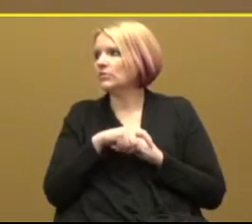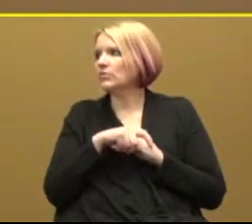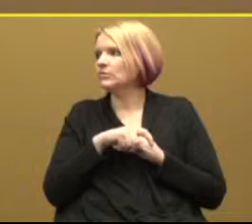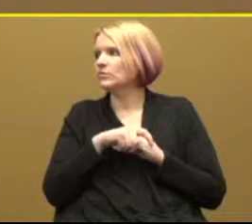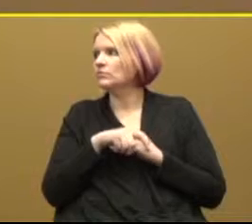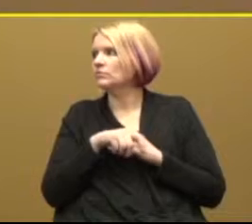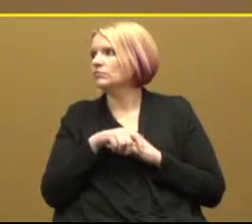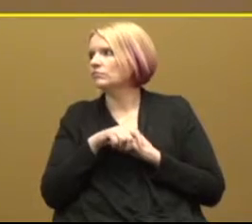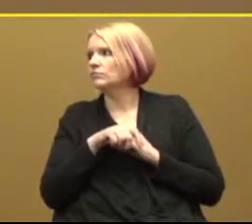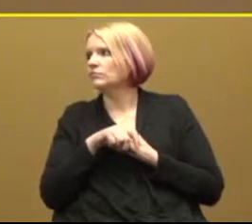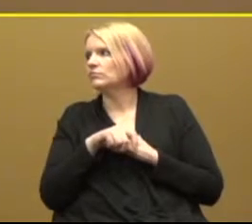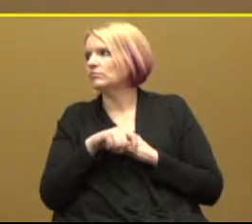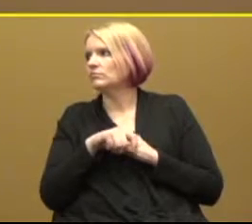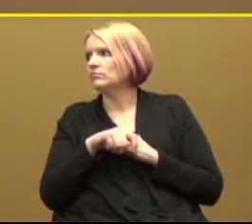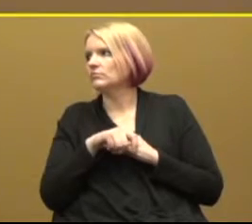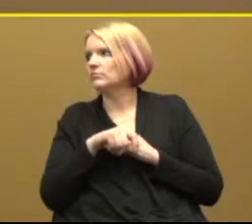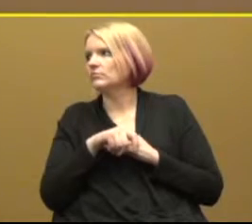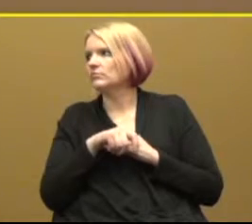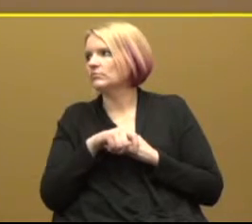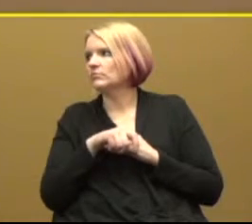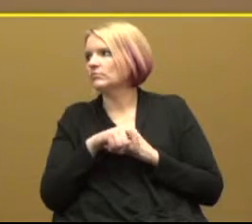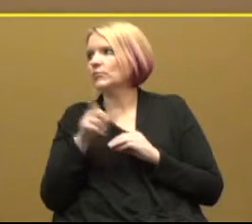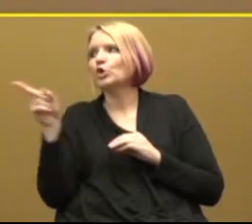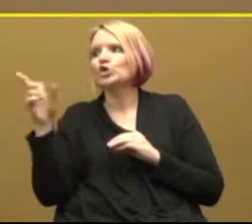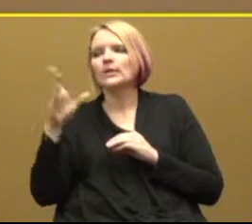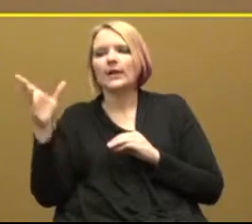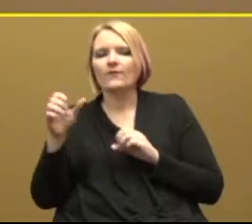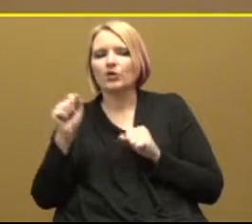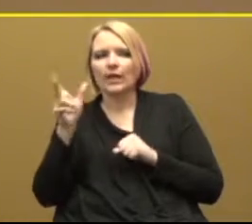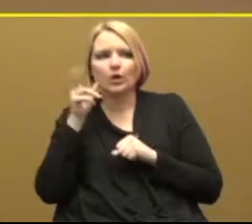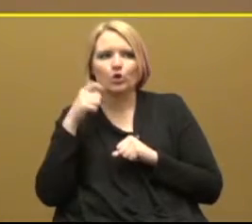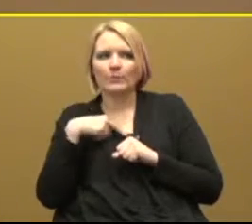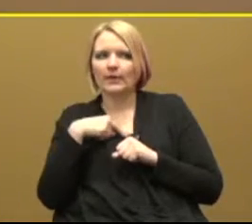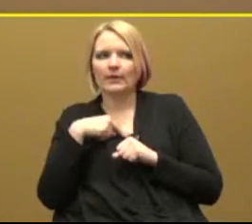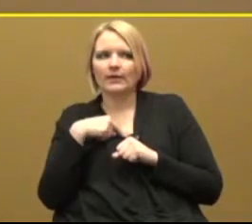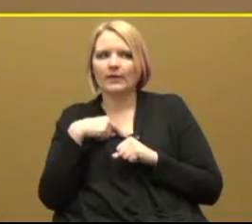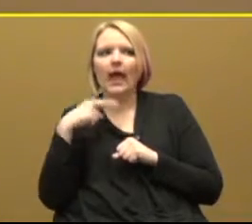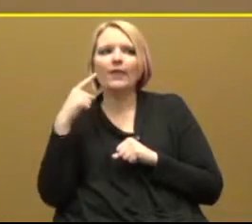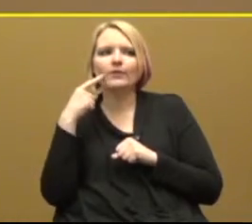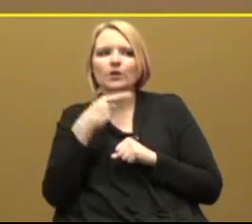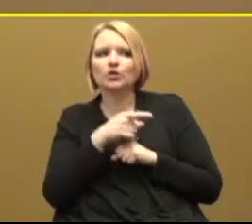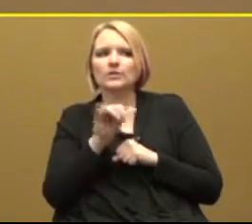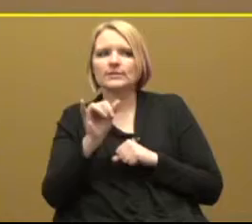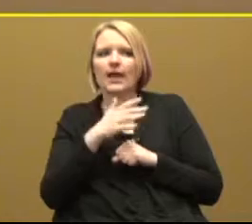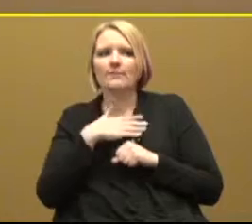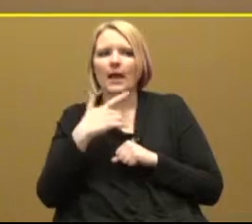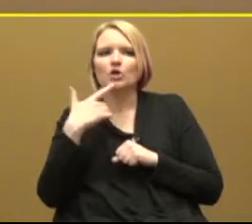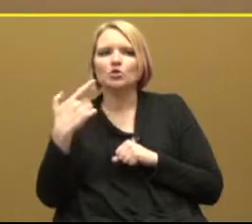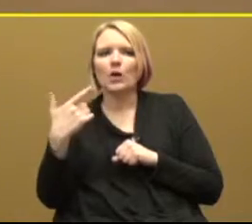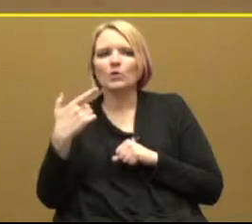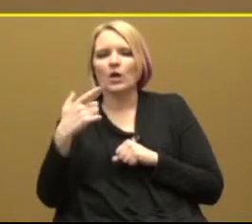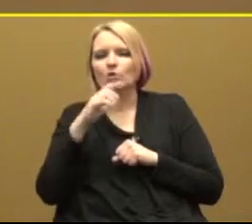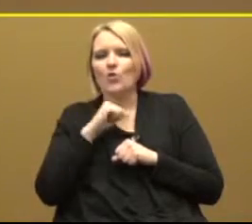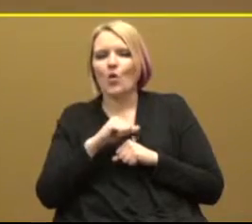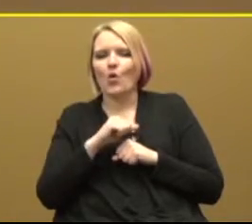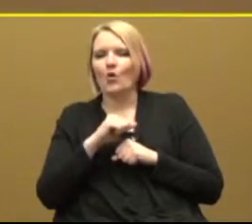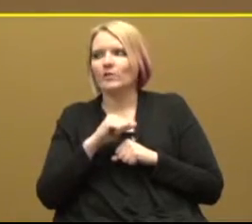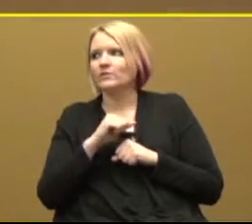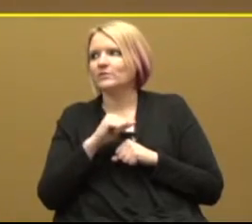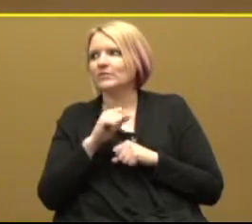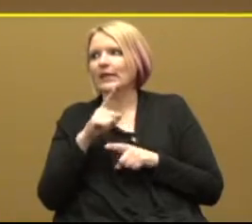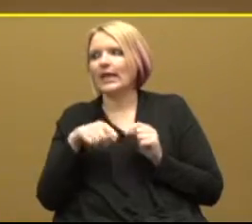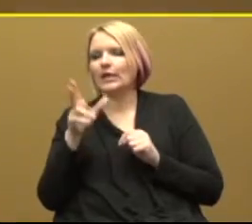Yeah. She can never hear me. I'm beginning to think she's like my 21-year-old.